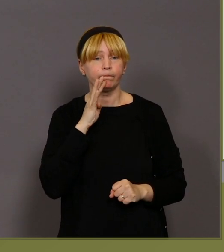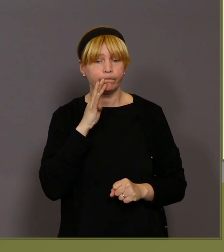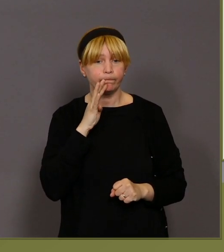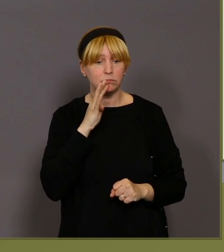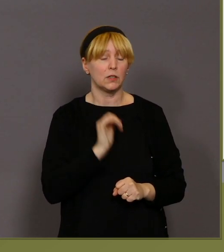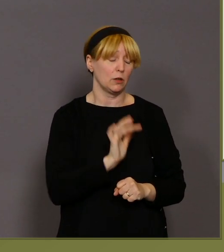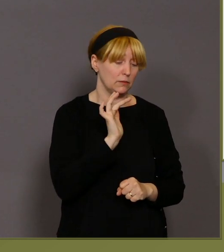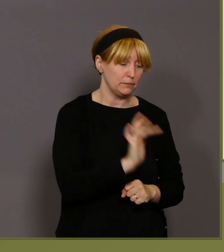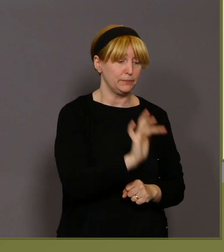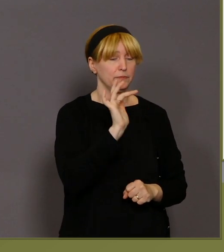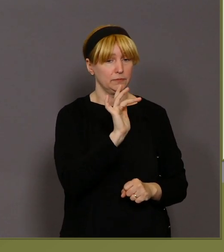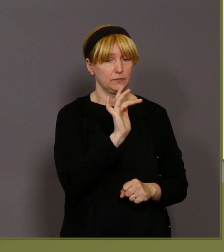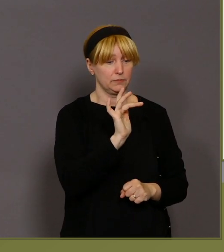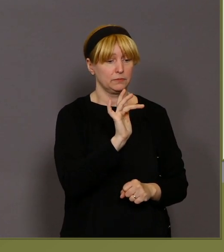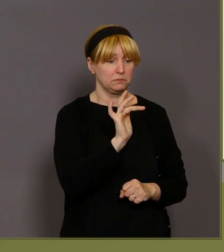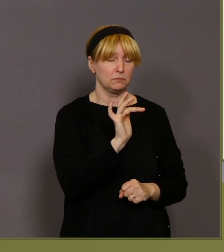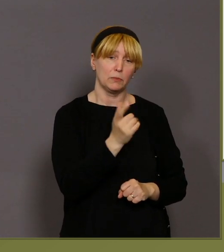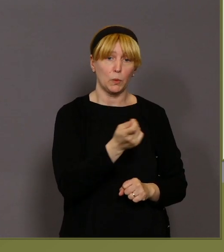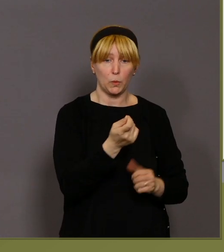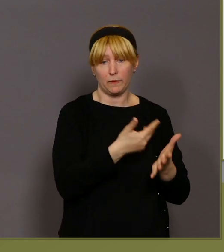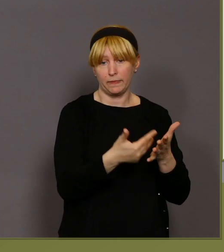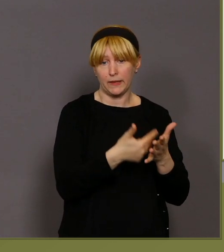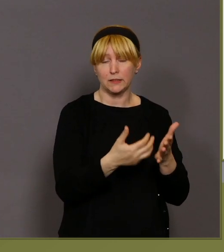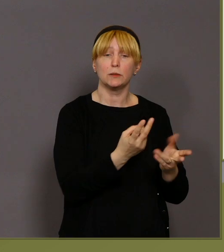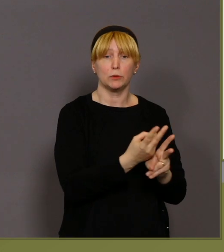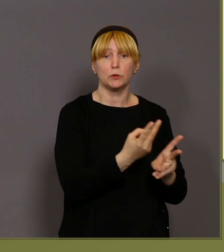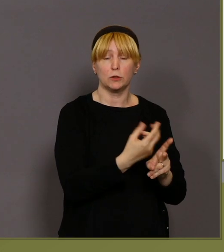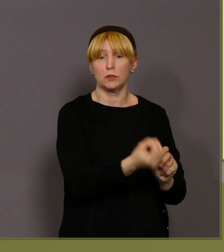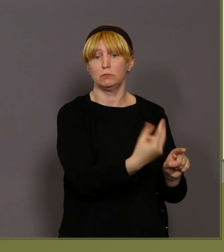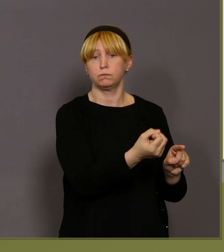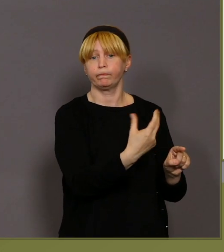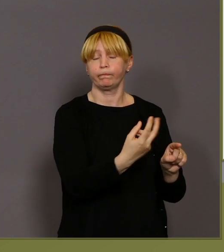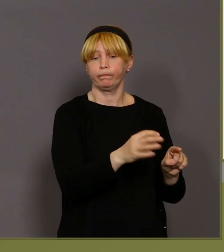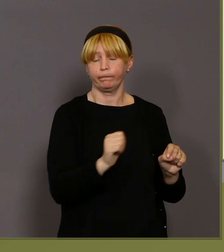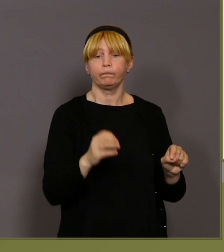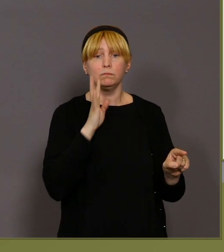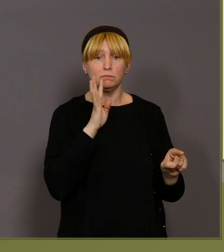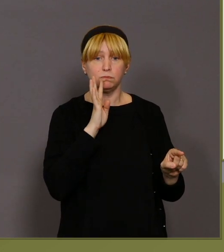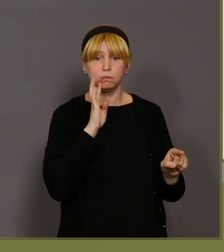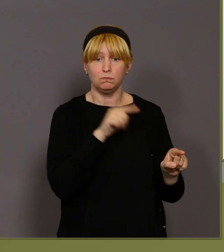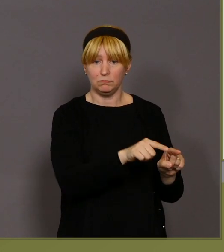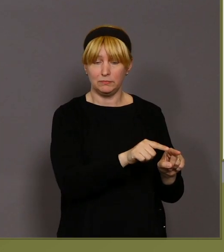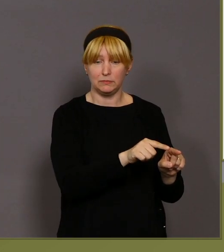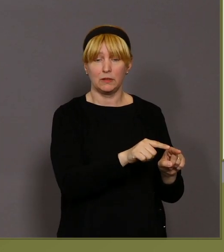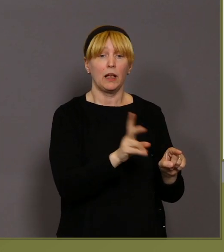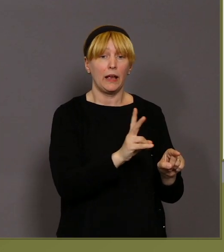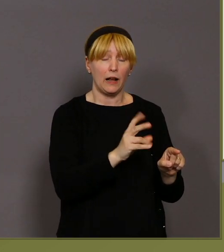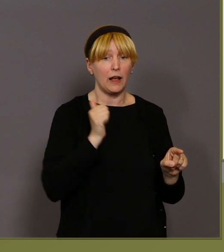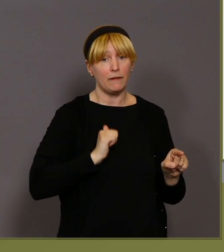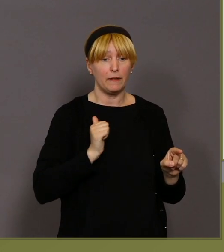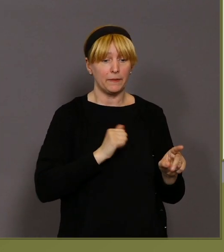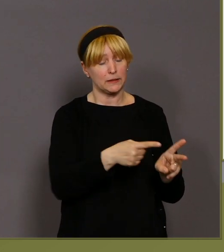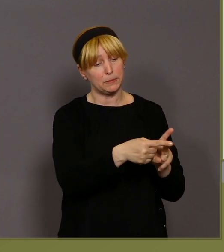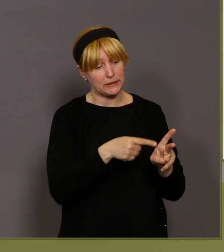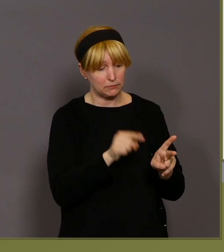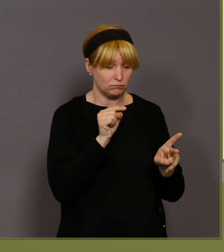tap on a text and it will read it to you. Or you can use special keys and